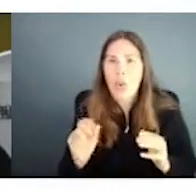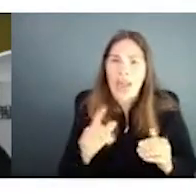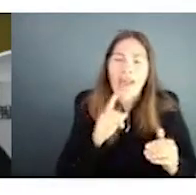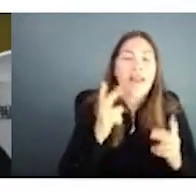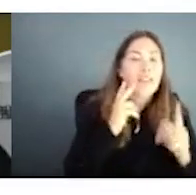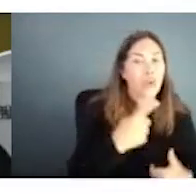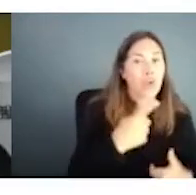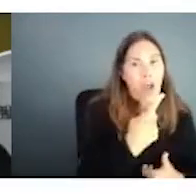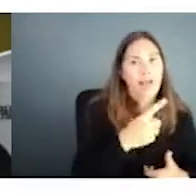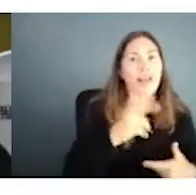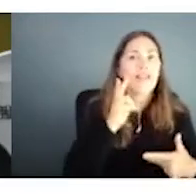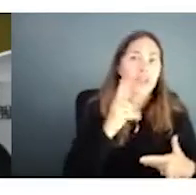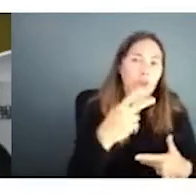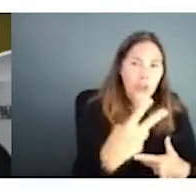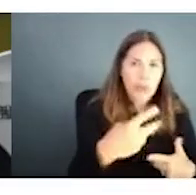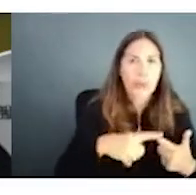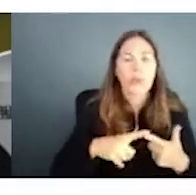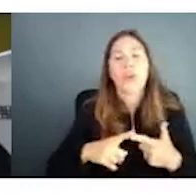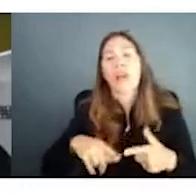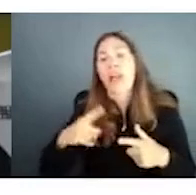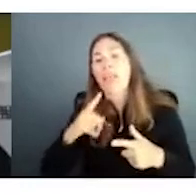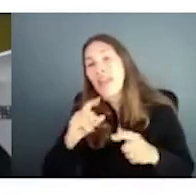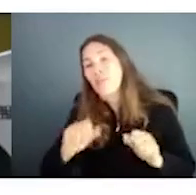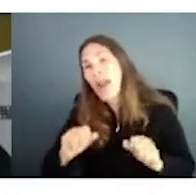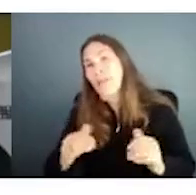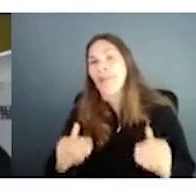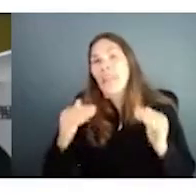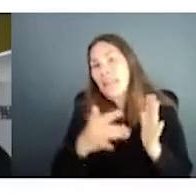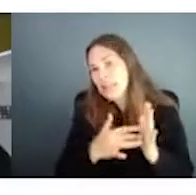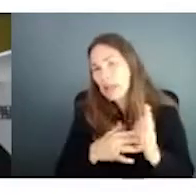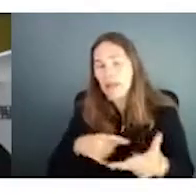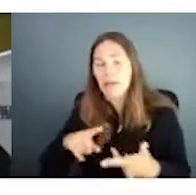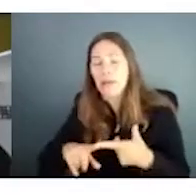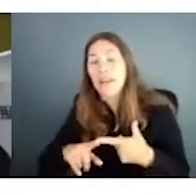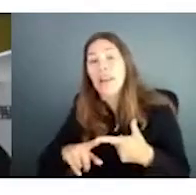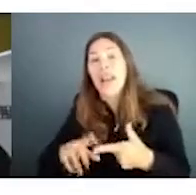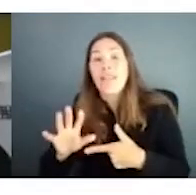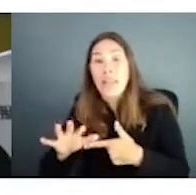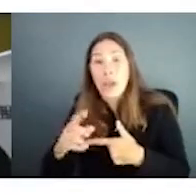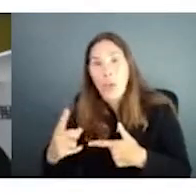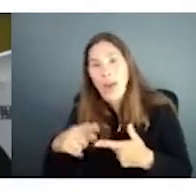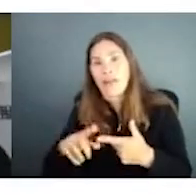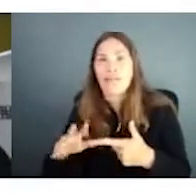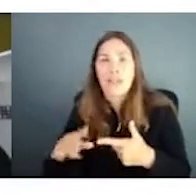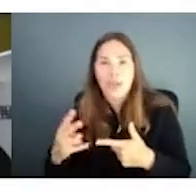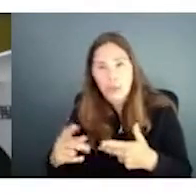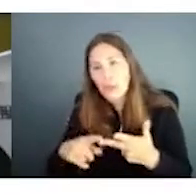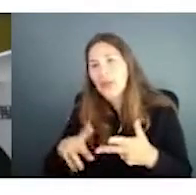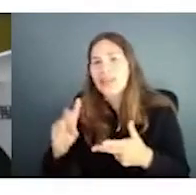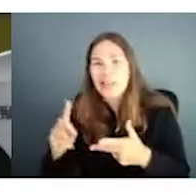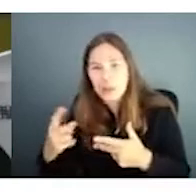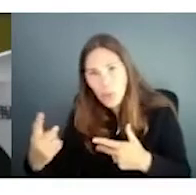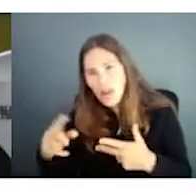Visual 2, and then perhaps Advanced Studies, Digital 1, Digital 2, Advanced Studies, Video 1,